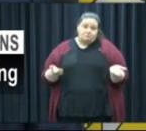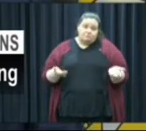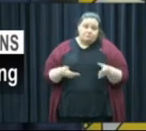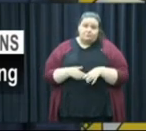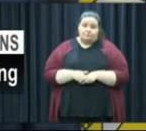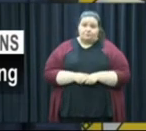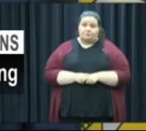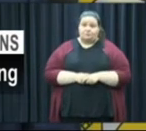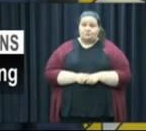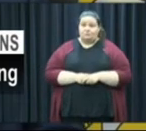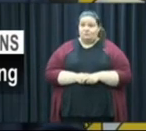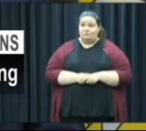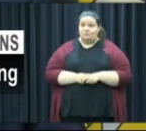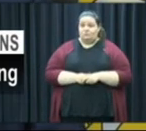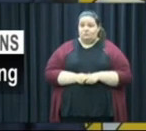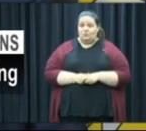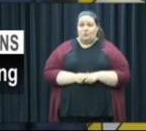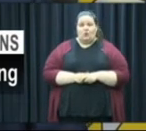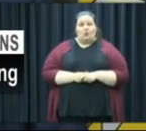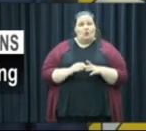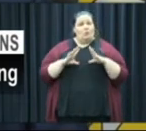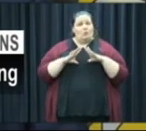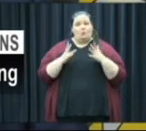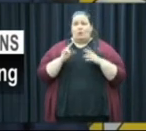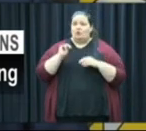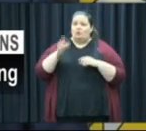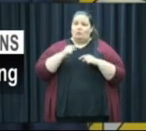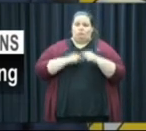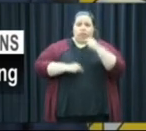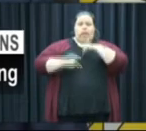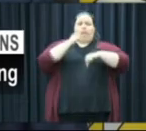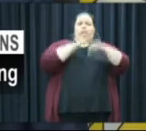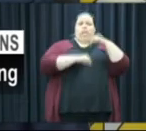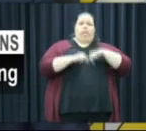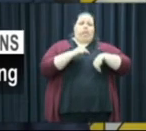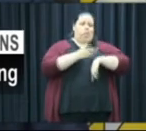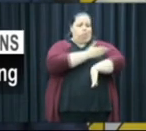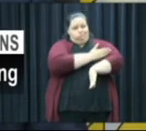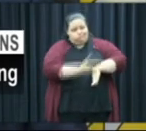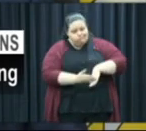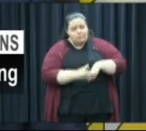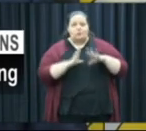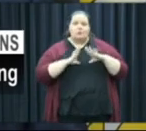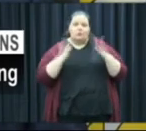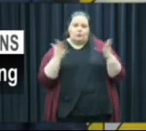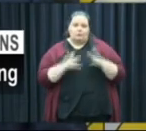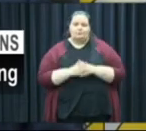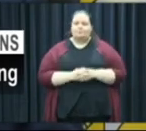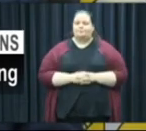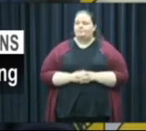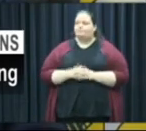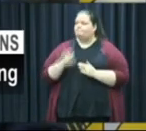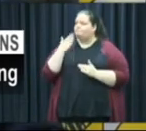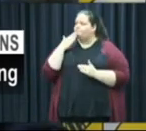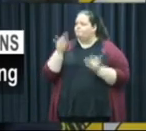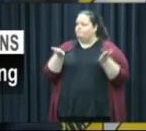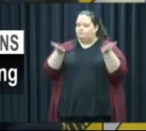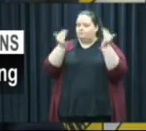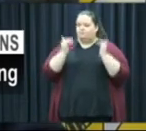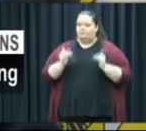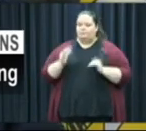We are at this point, and we do not want to regress. Thank you, Mr. Brown. Geneviève Normand, Radio-Canada.